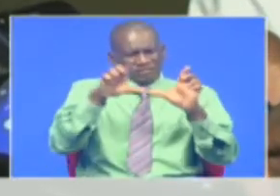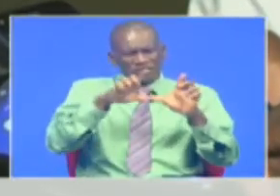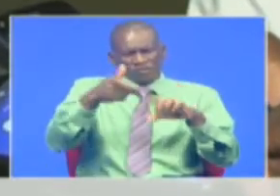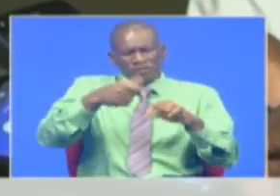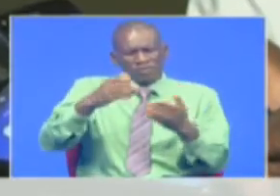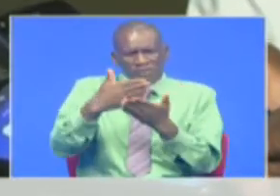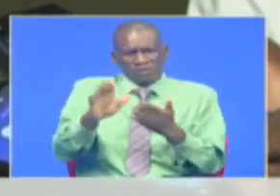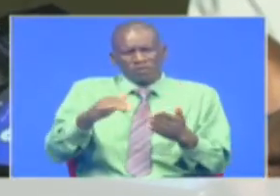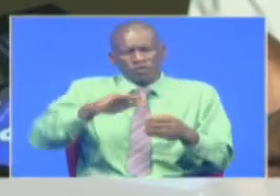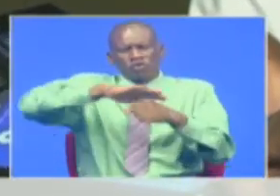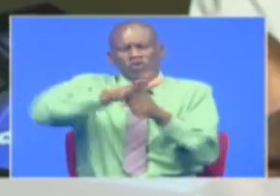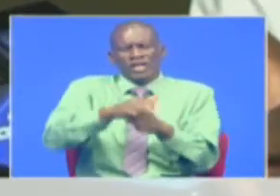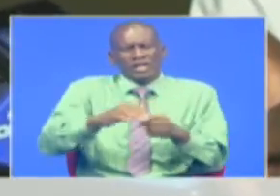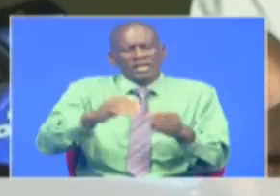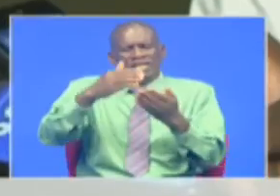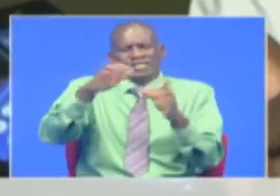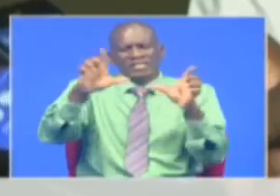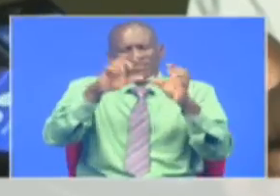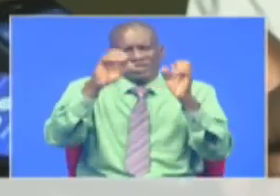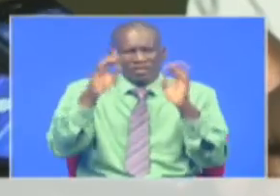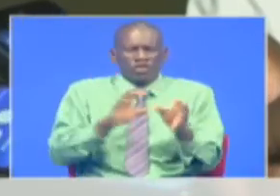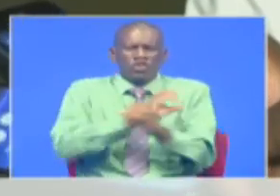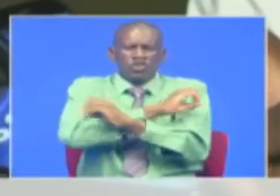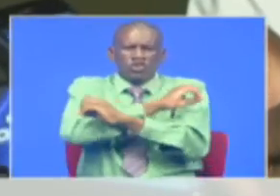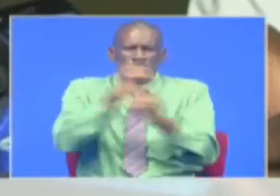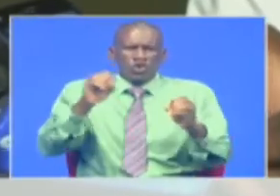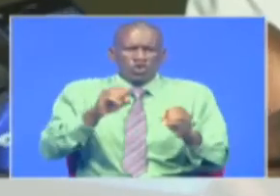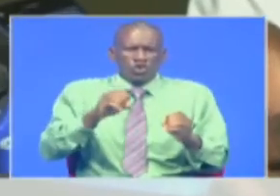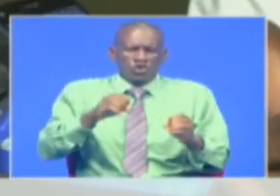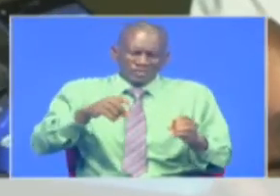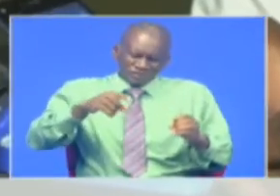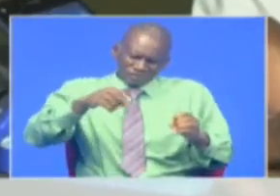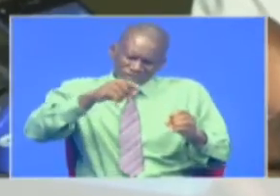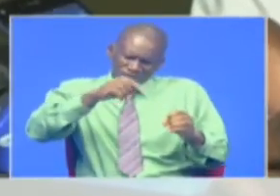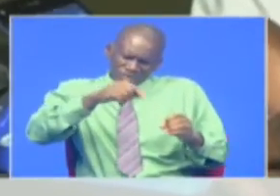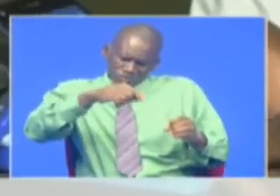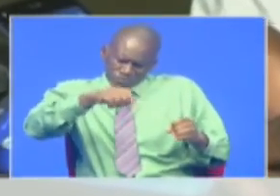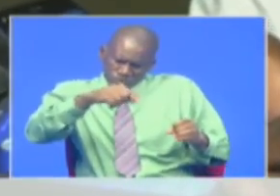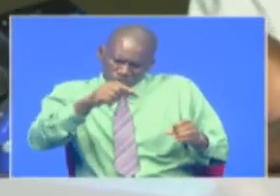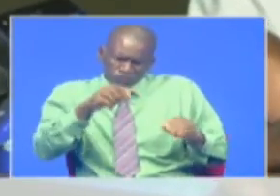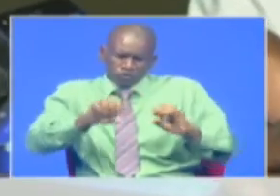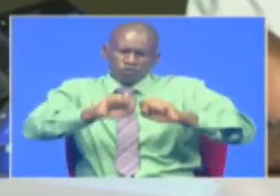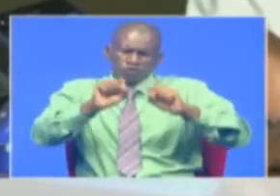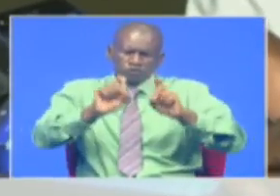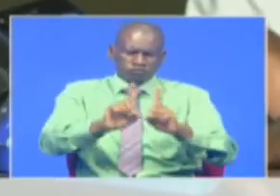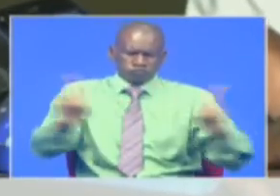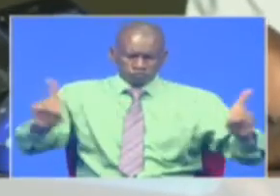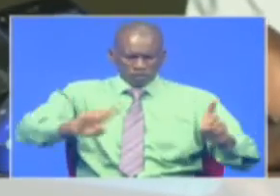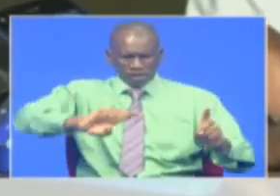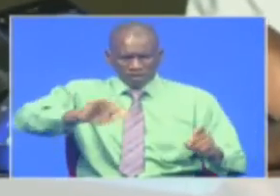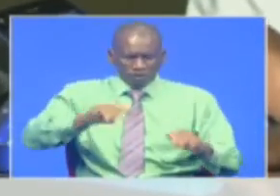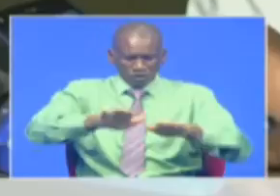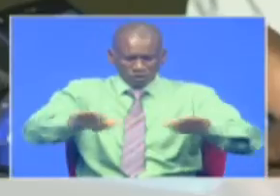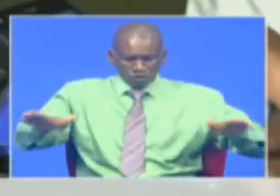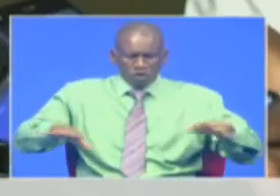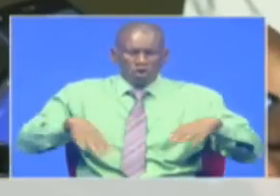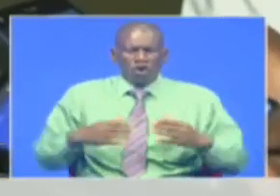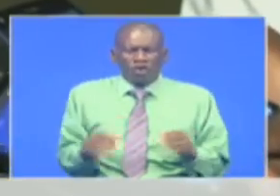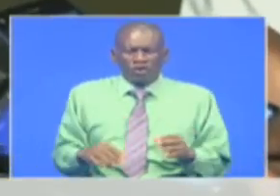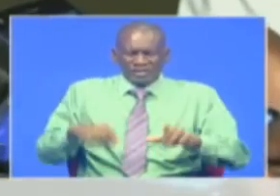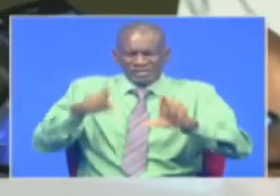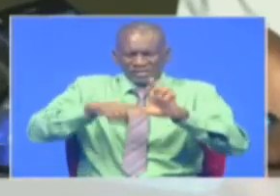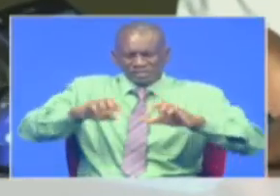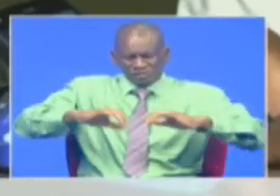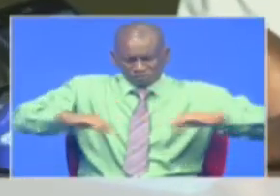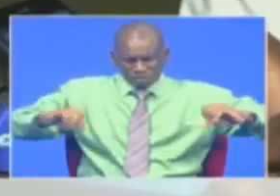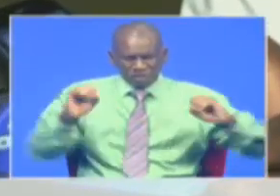COVID-19. There's no markings on the floor in terms of social distancing or spacing of the chairs. Some of them